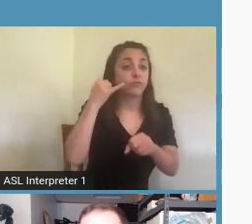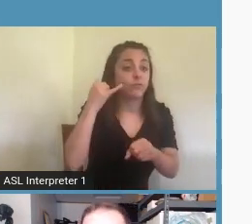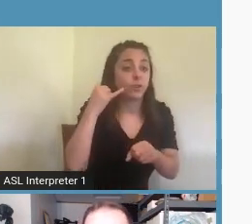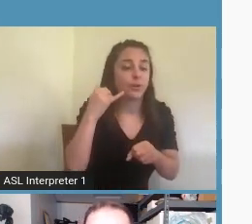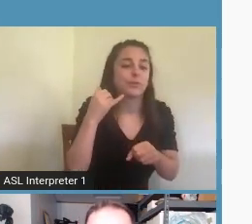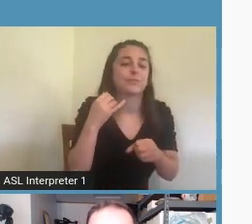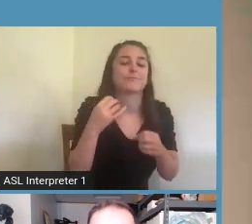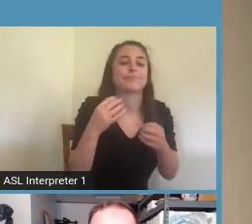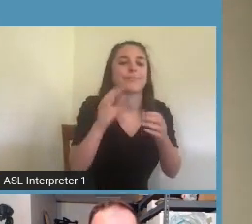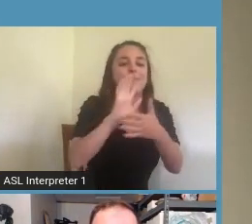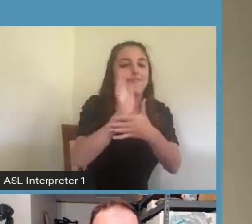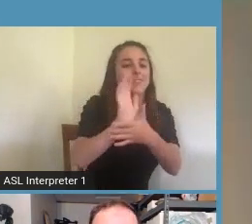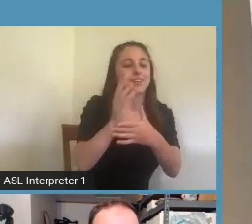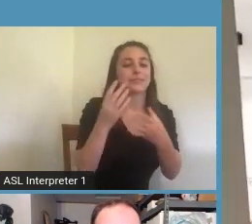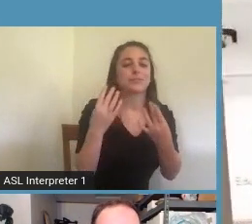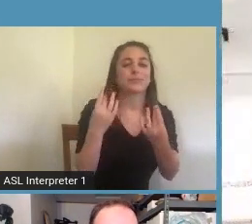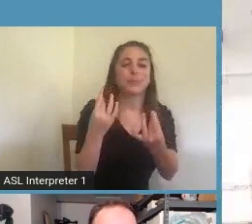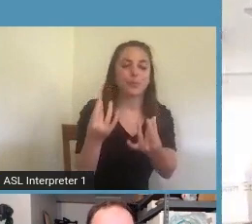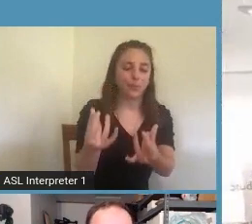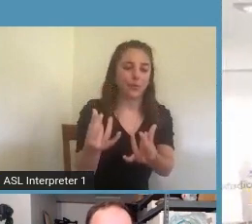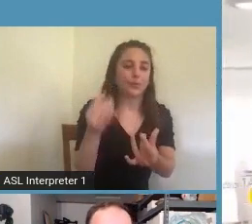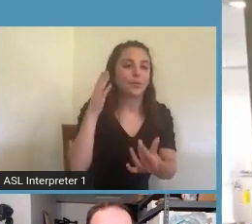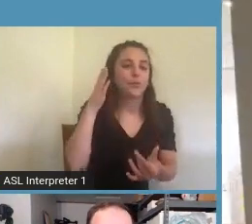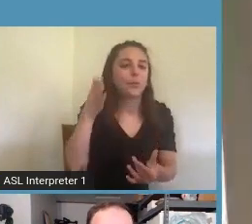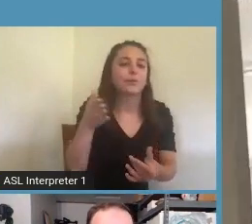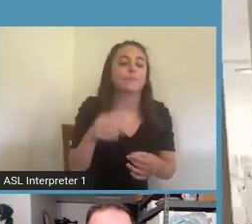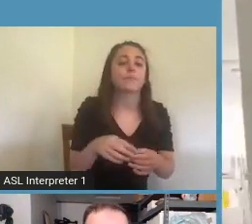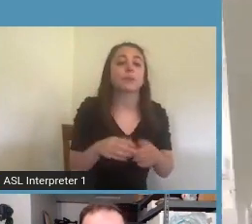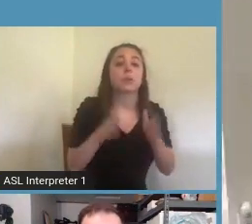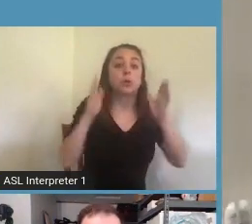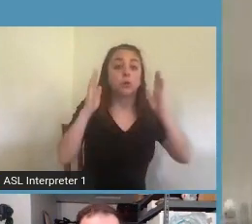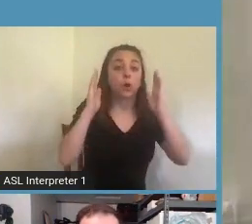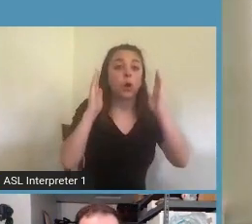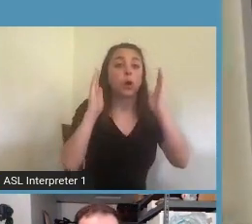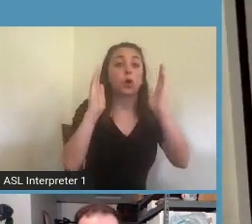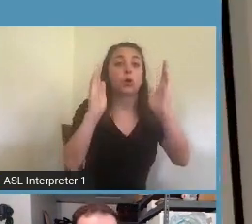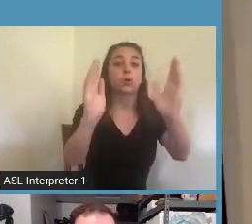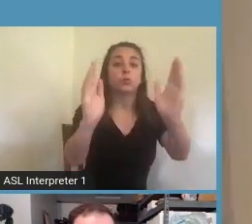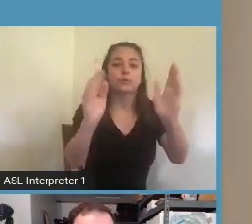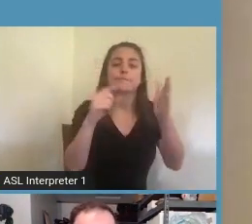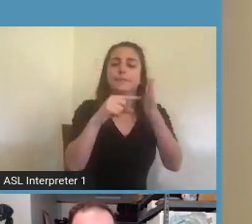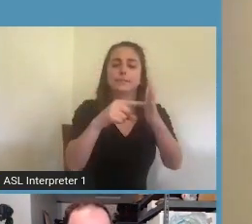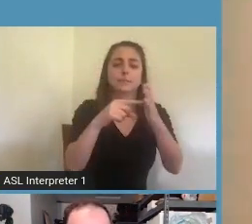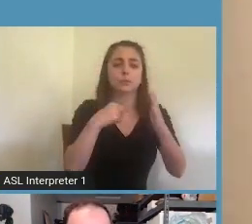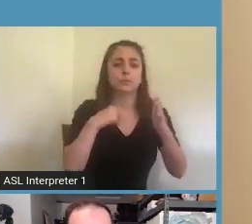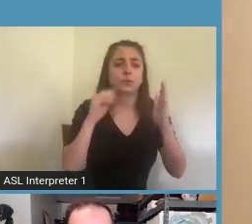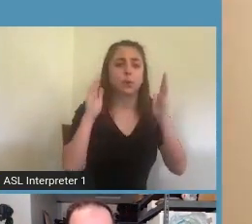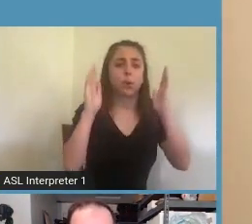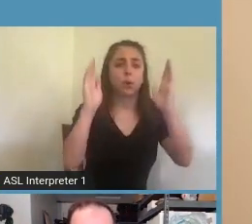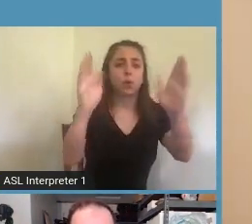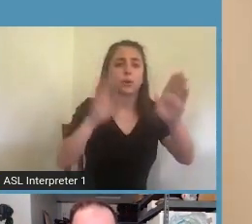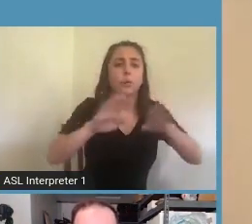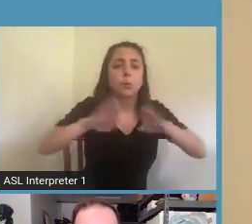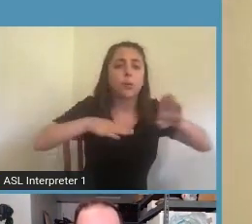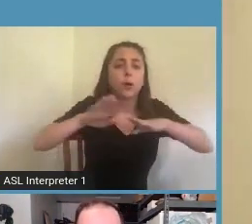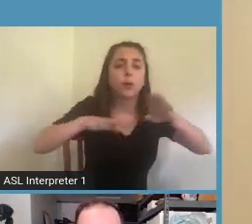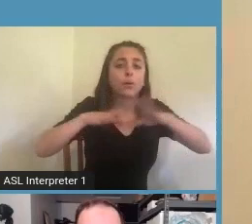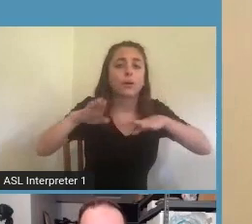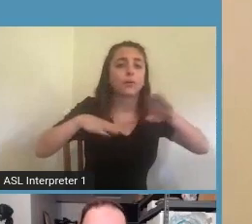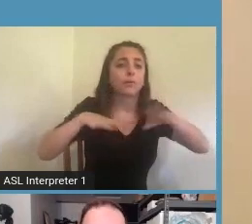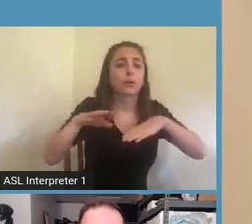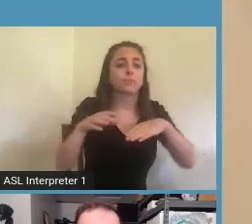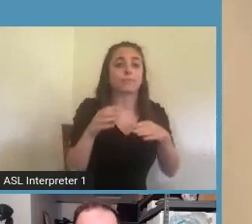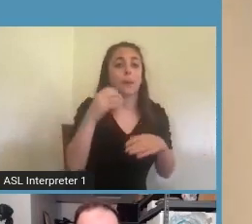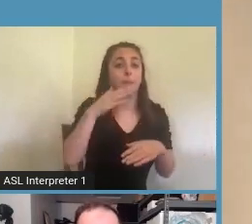here's an example of me walking down a hallway, holding my new phone as still as I possibly could,